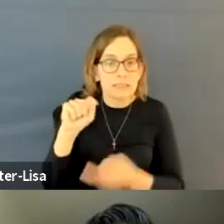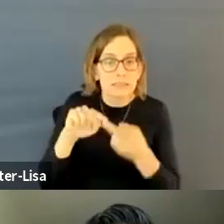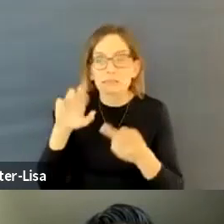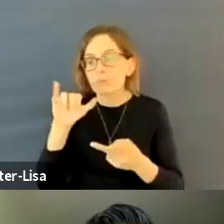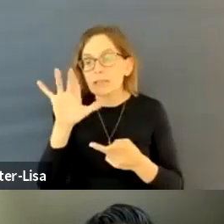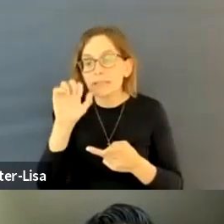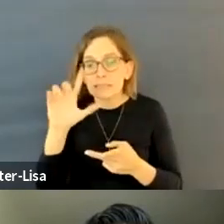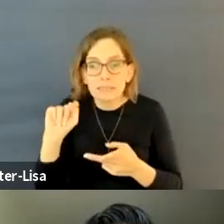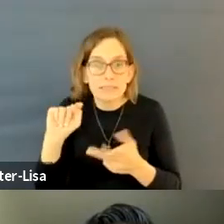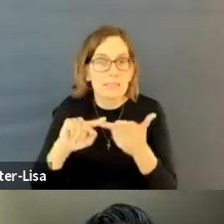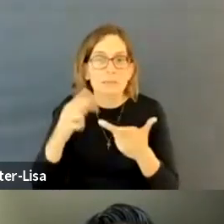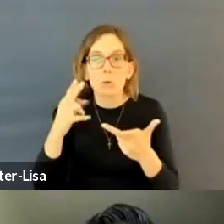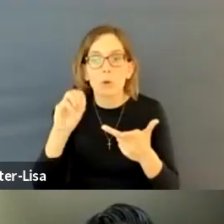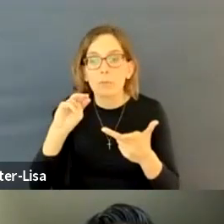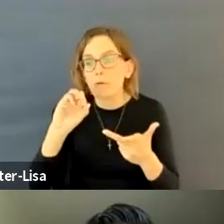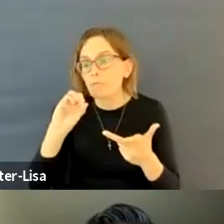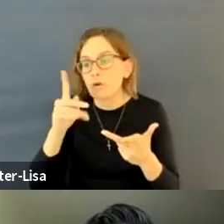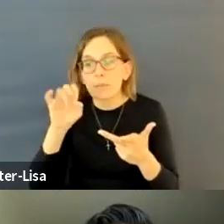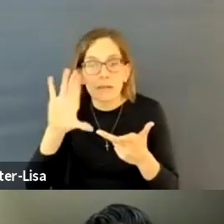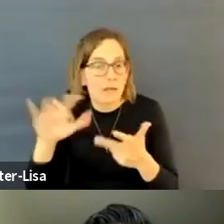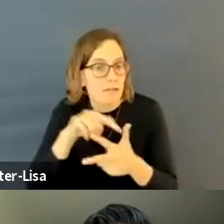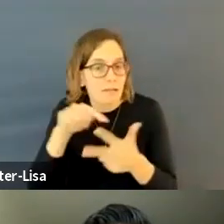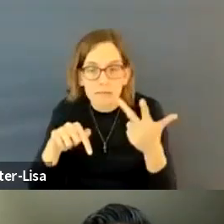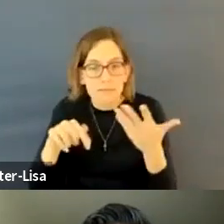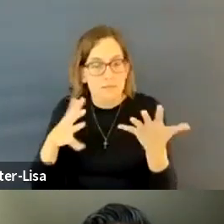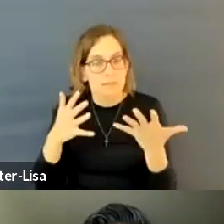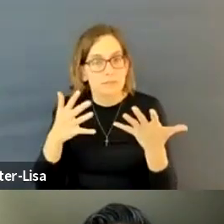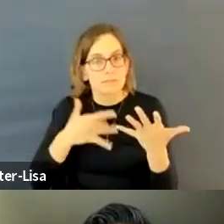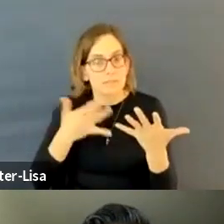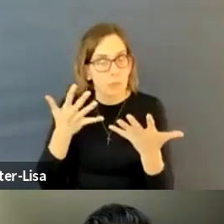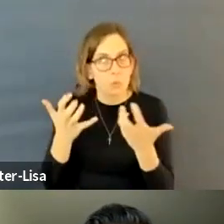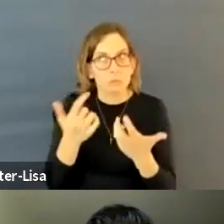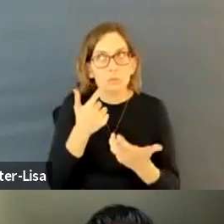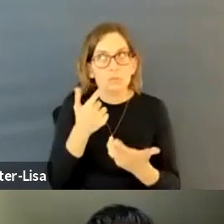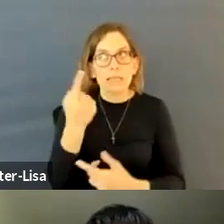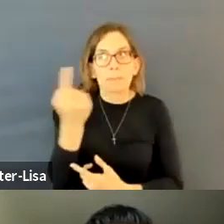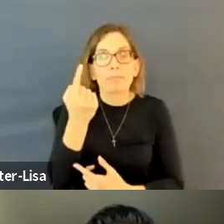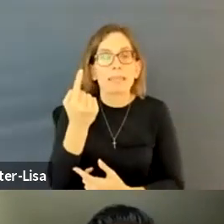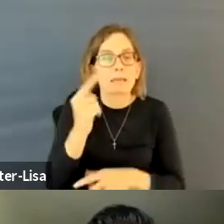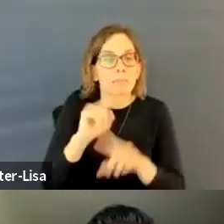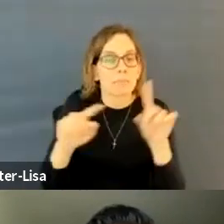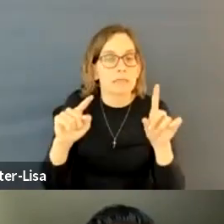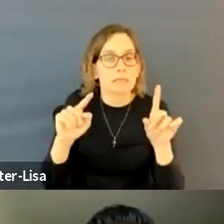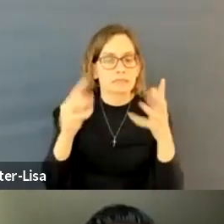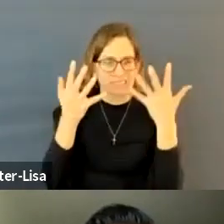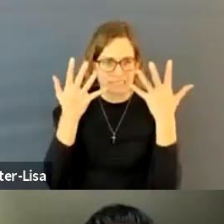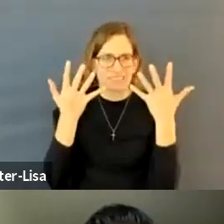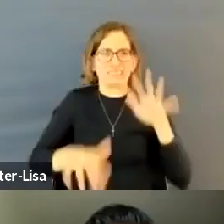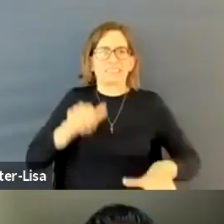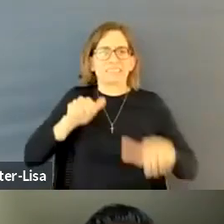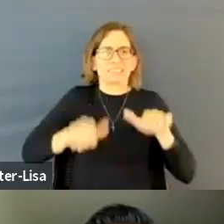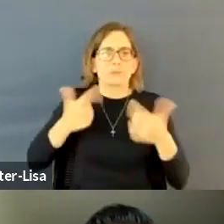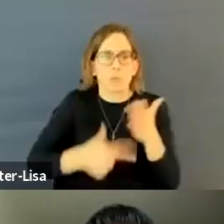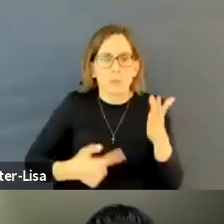homophobic, and you know that you want to say something, but you're not exactly sure what to say. I mean, I'm